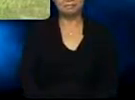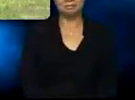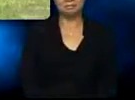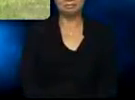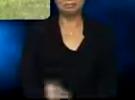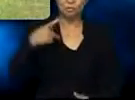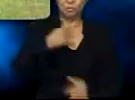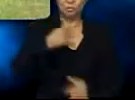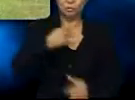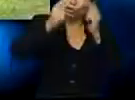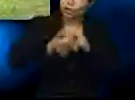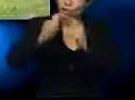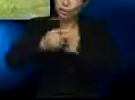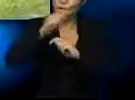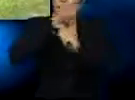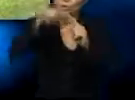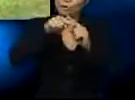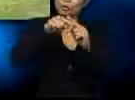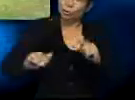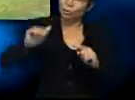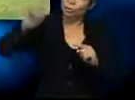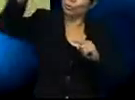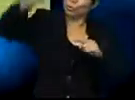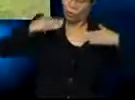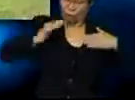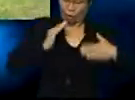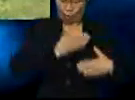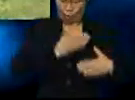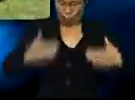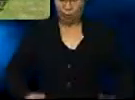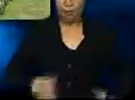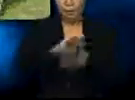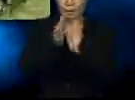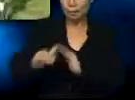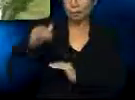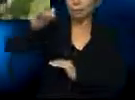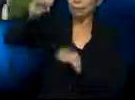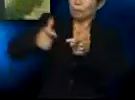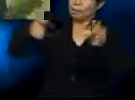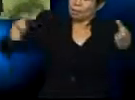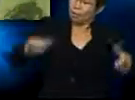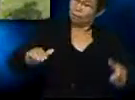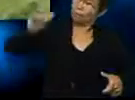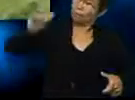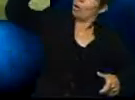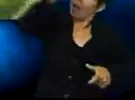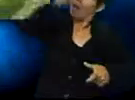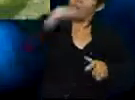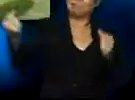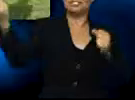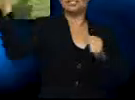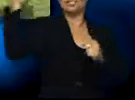We change as we grow. Our body becomes bigger, taller, and stronger.